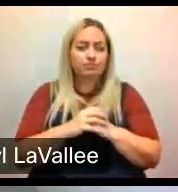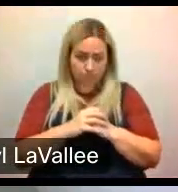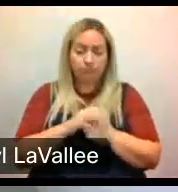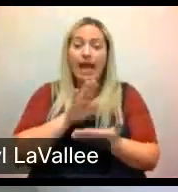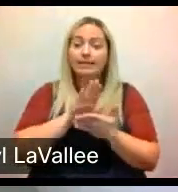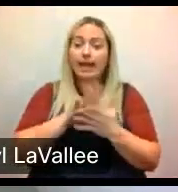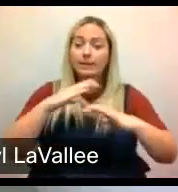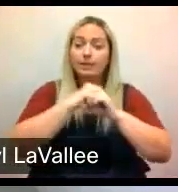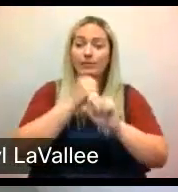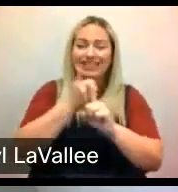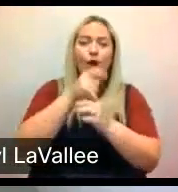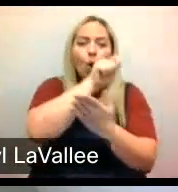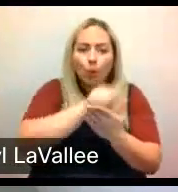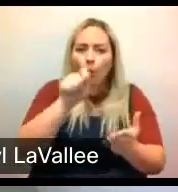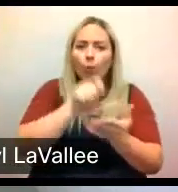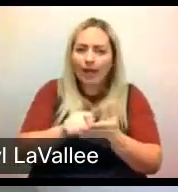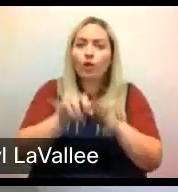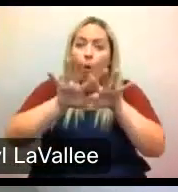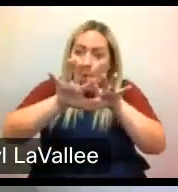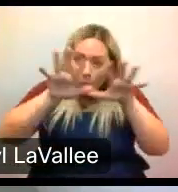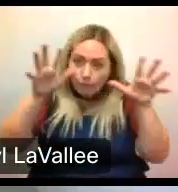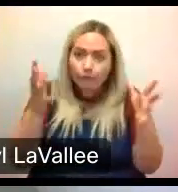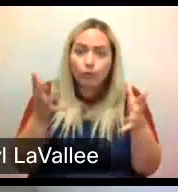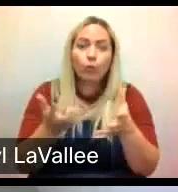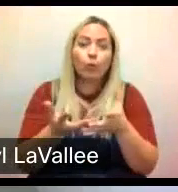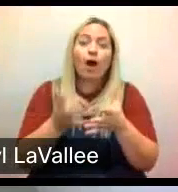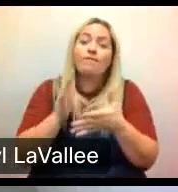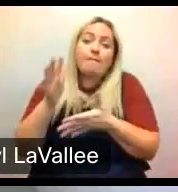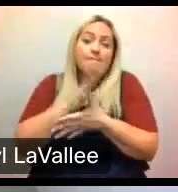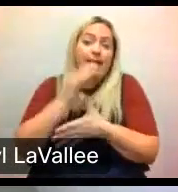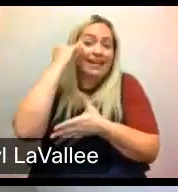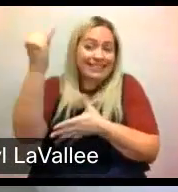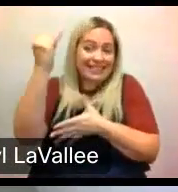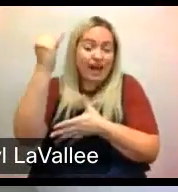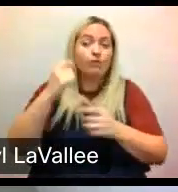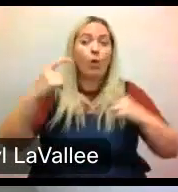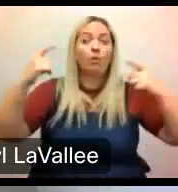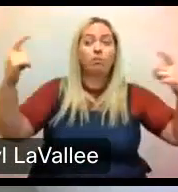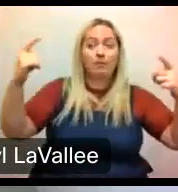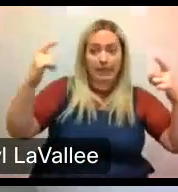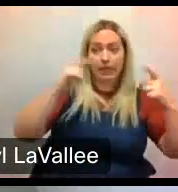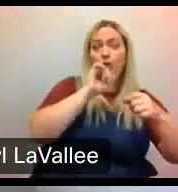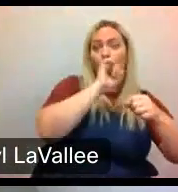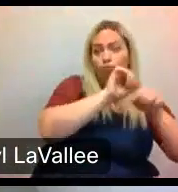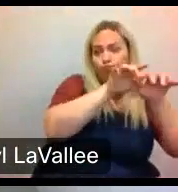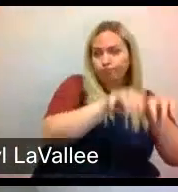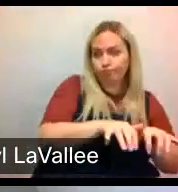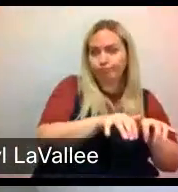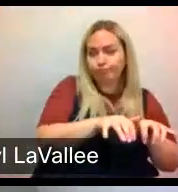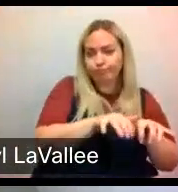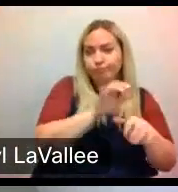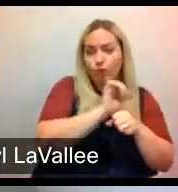academic summary is a written overview of the main ideas of a larger work. So a